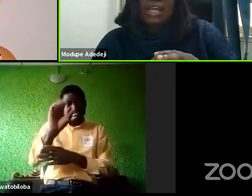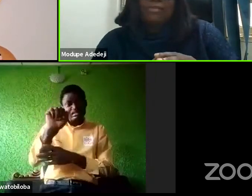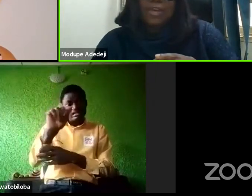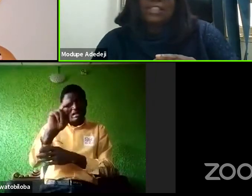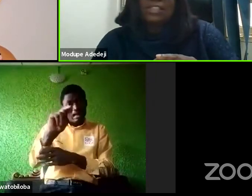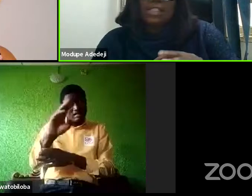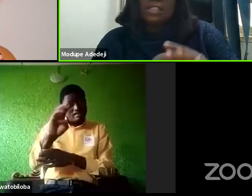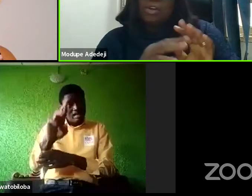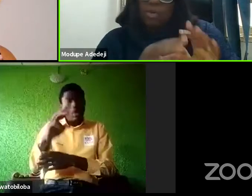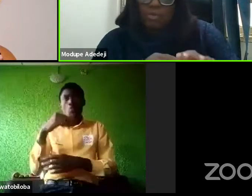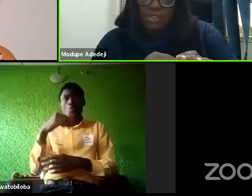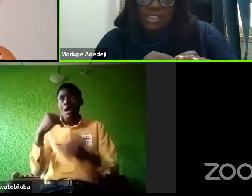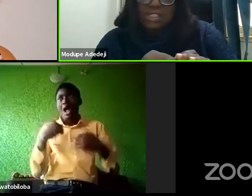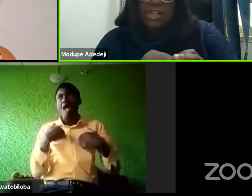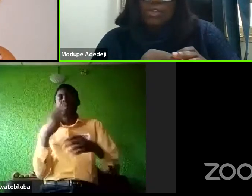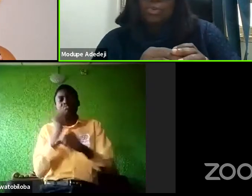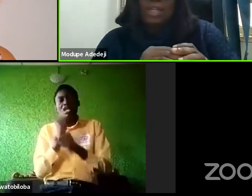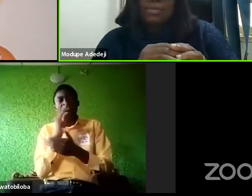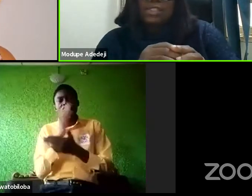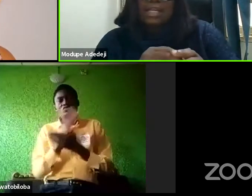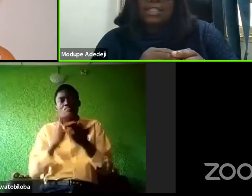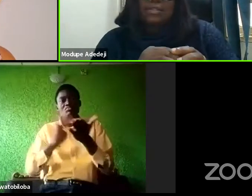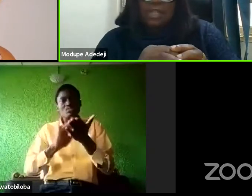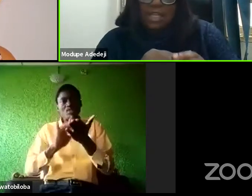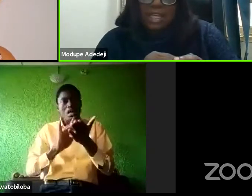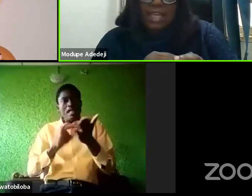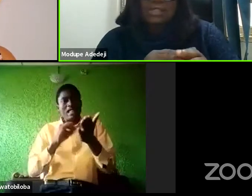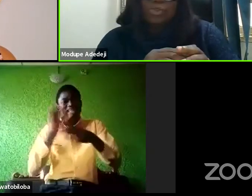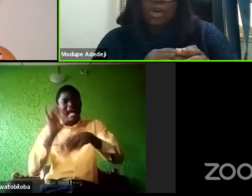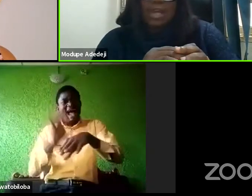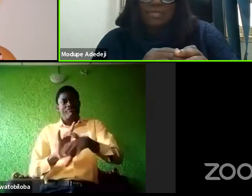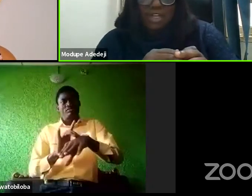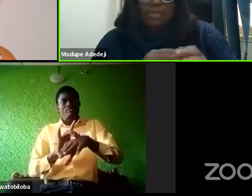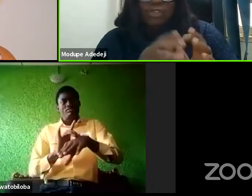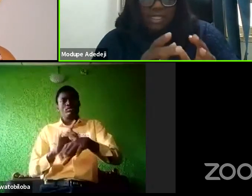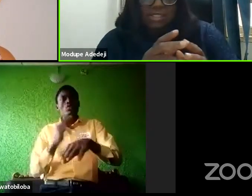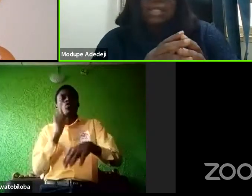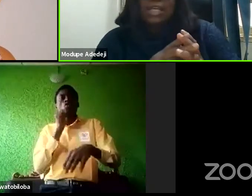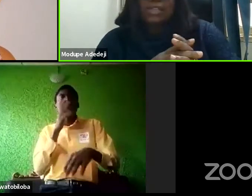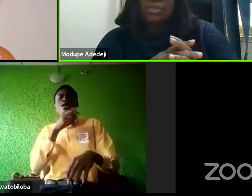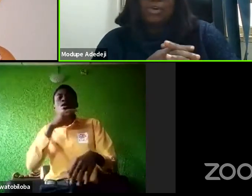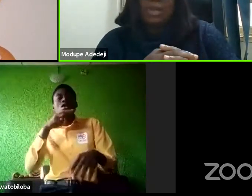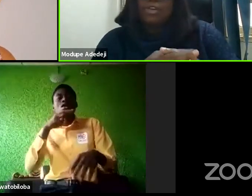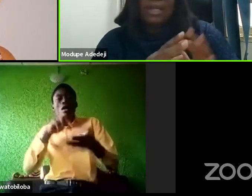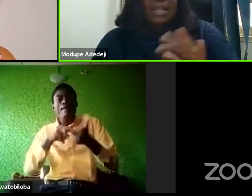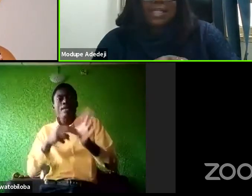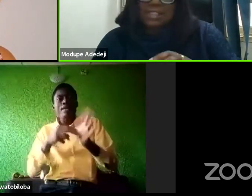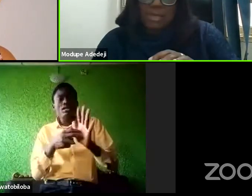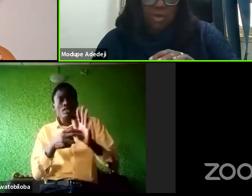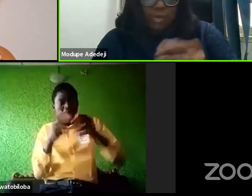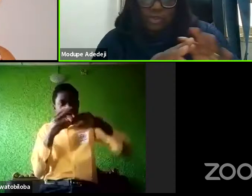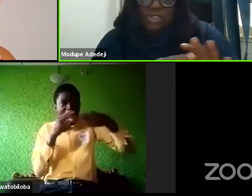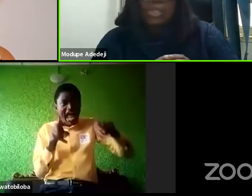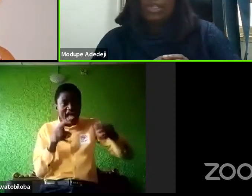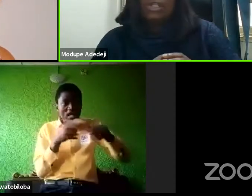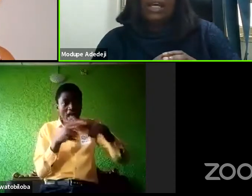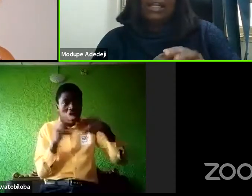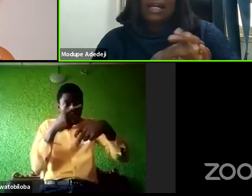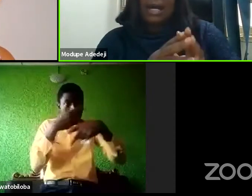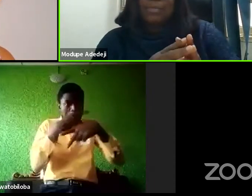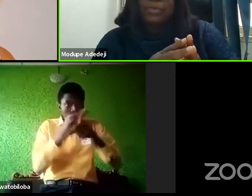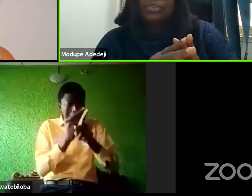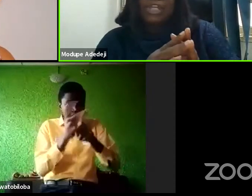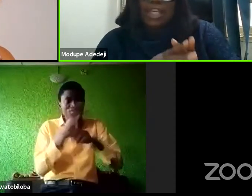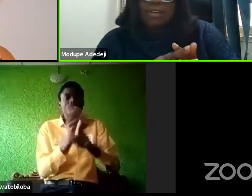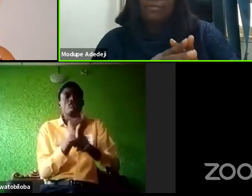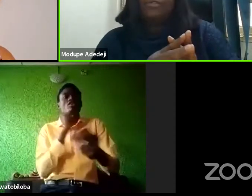So it affects the ovaries. So that means that eggs will not be available. Yes, eggs will not be available, and then that is menopause. Then